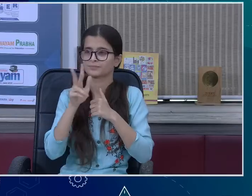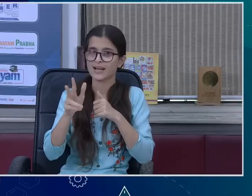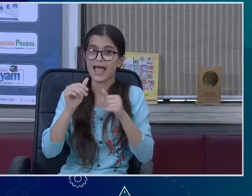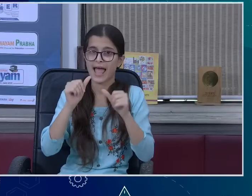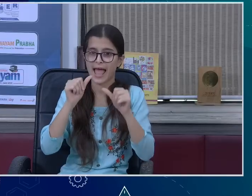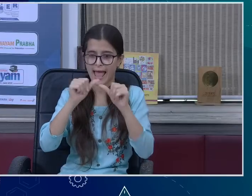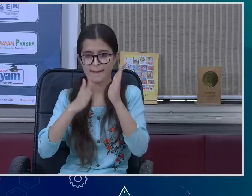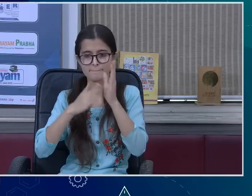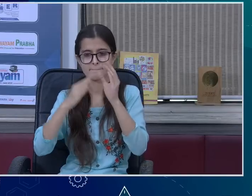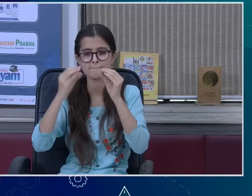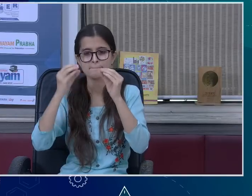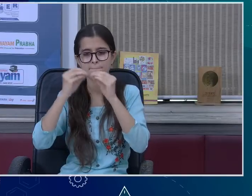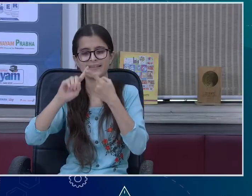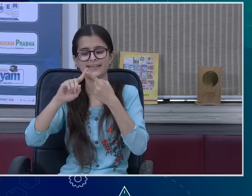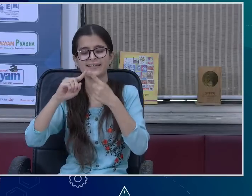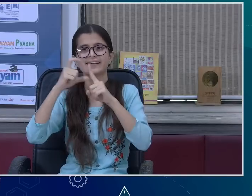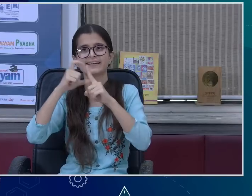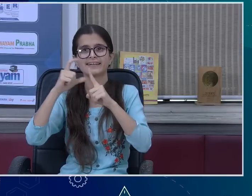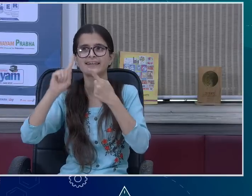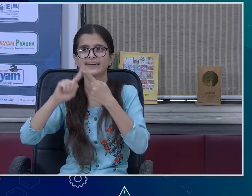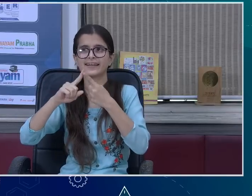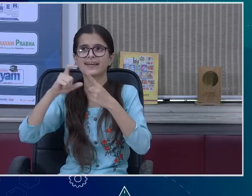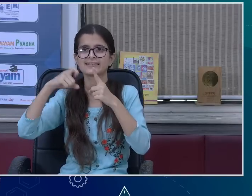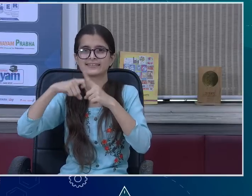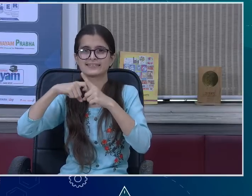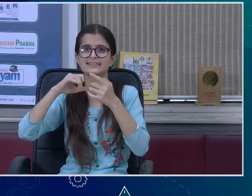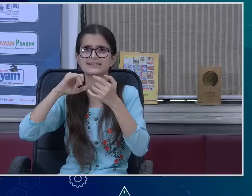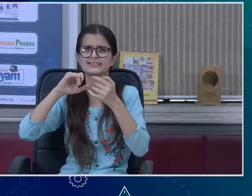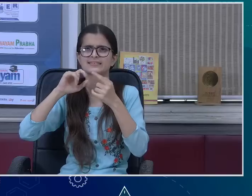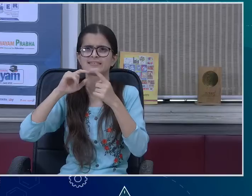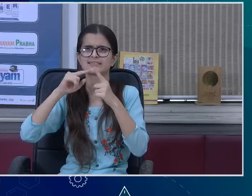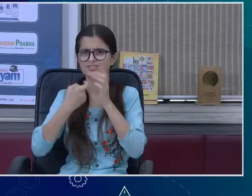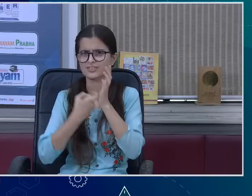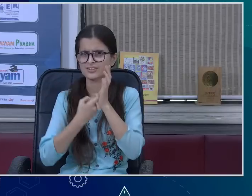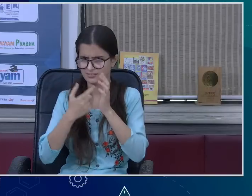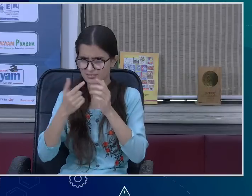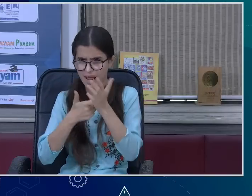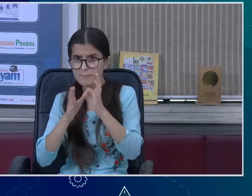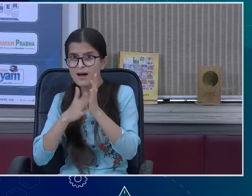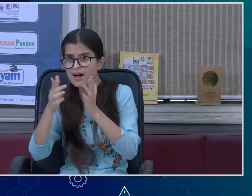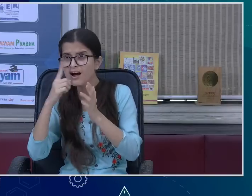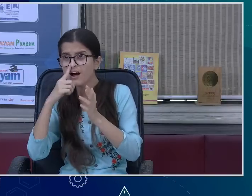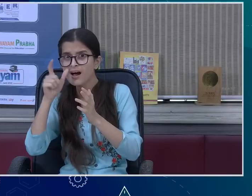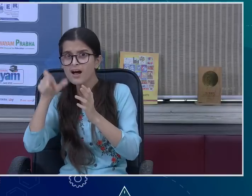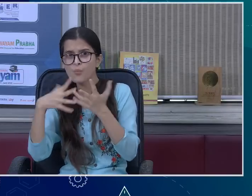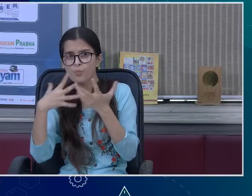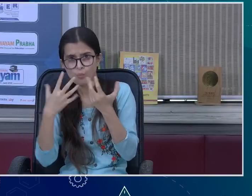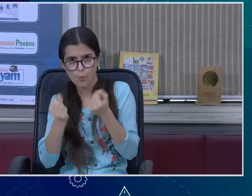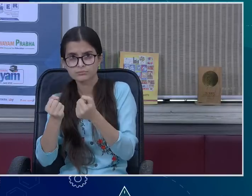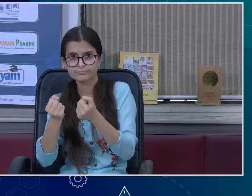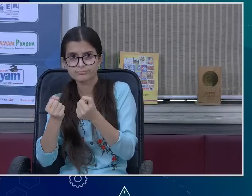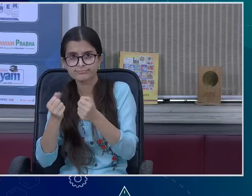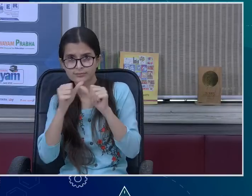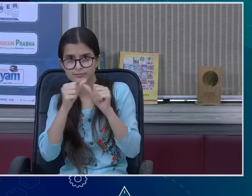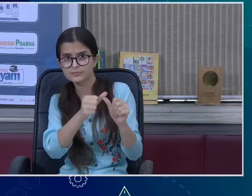ambidextrous. Okay. Rama ma'am, do you have any answer for that?